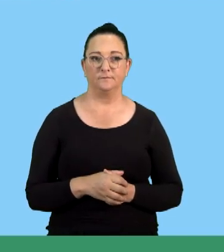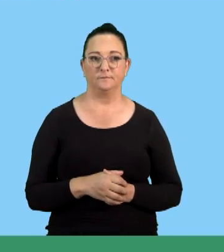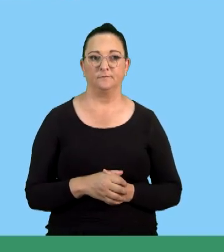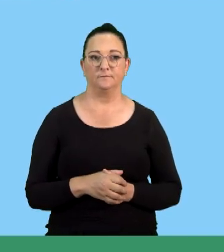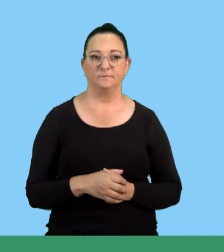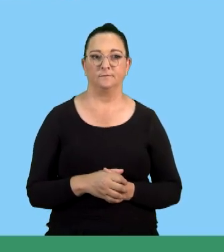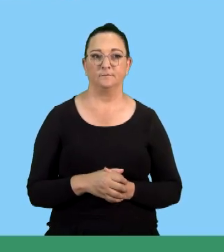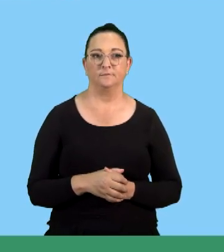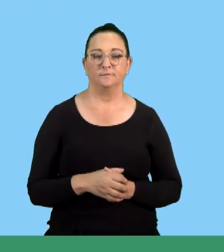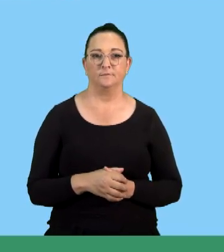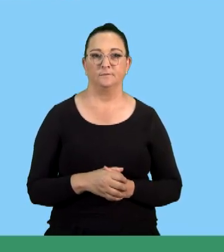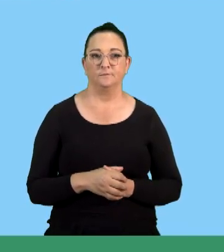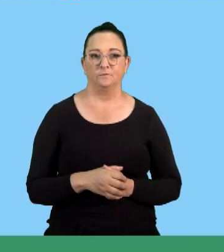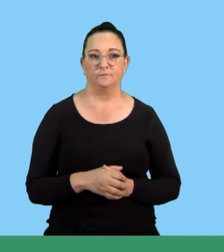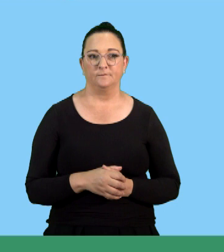You got that one right.